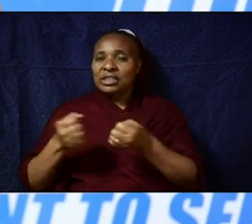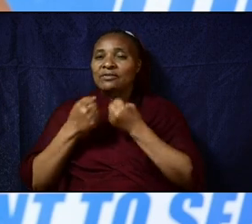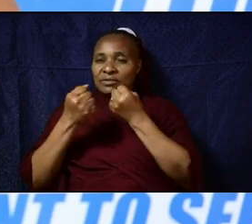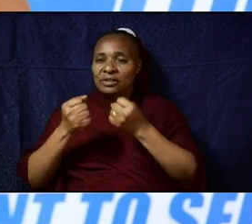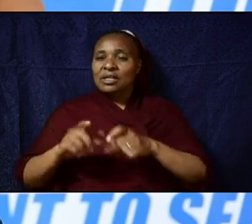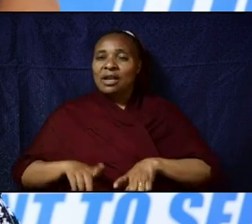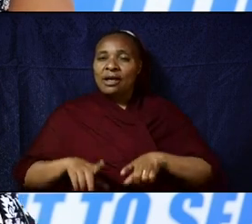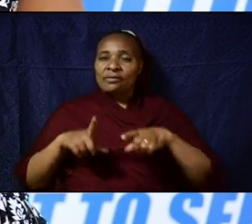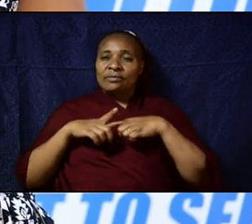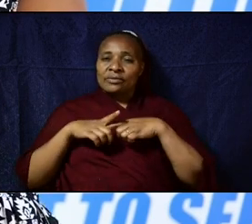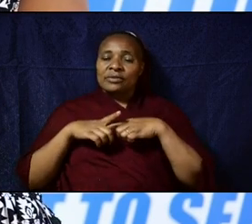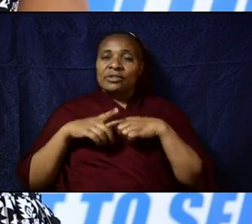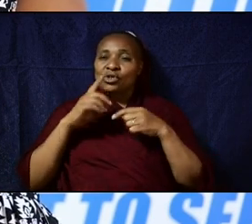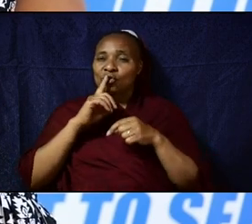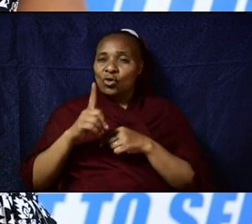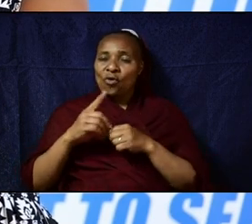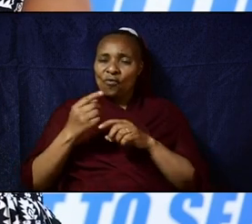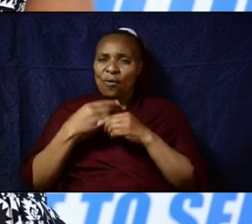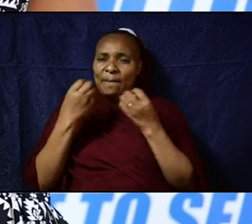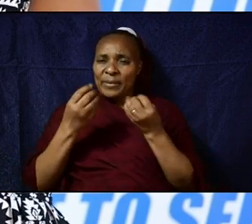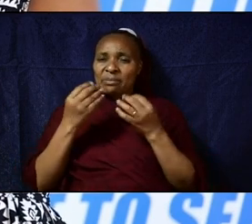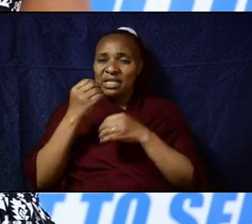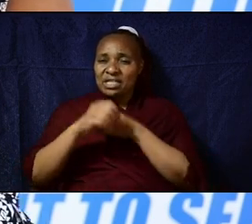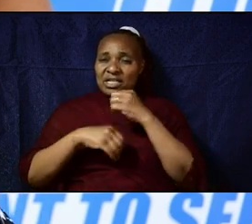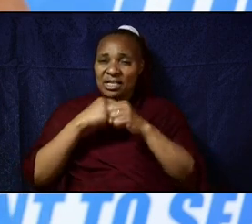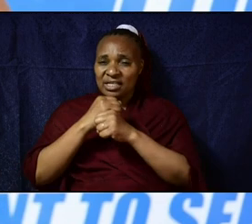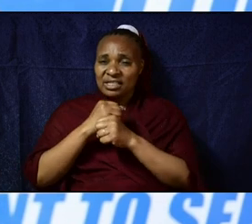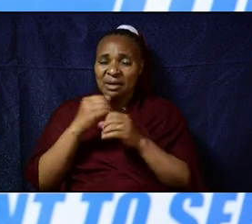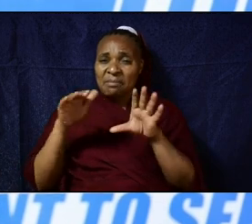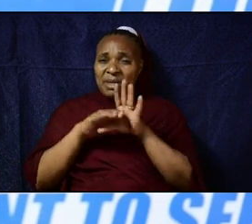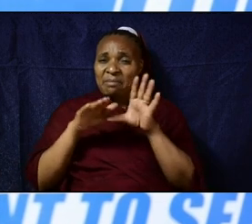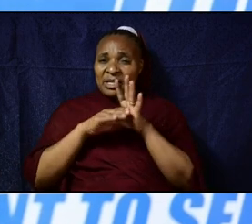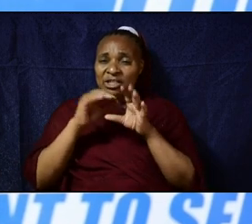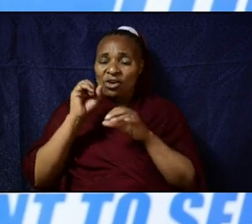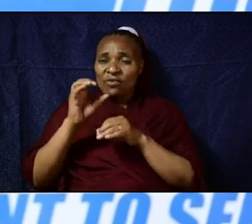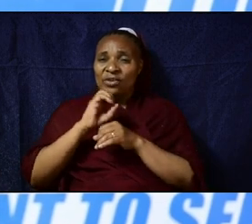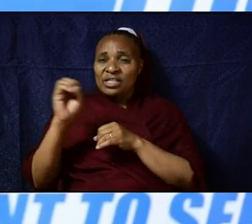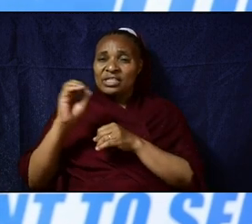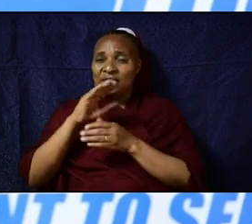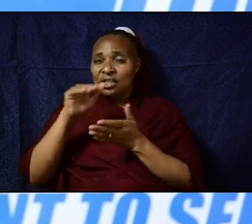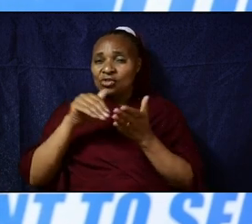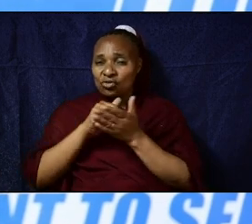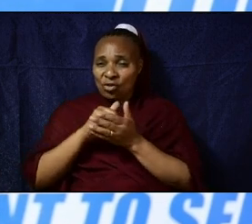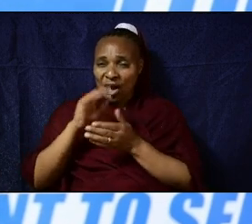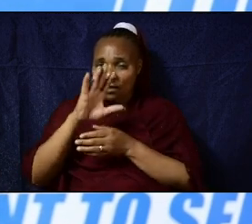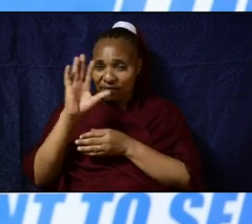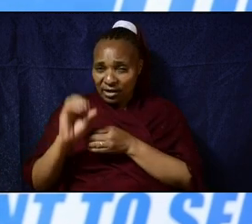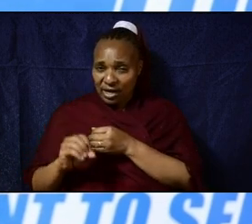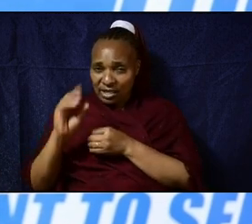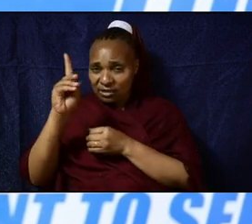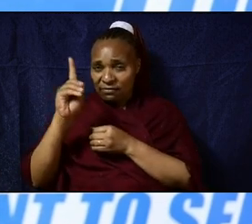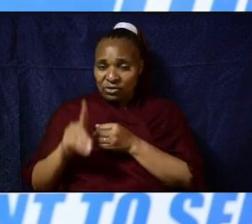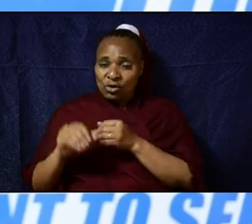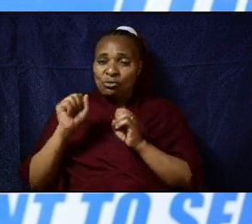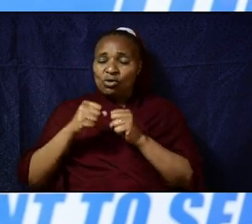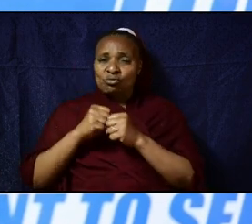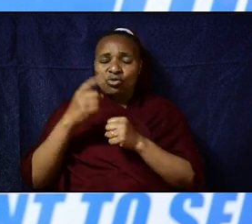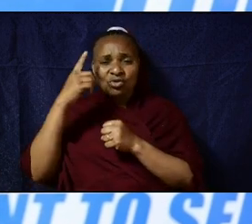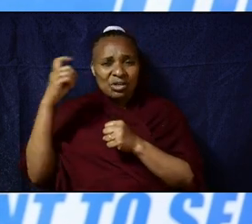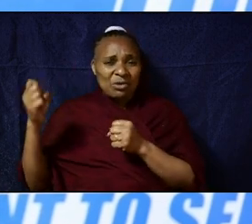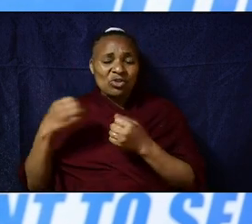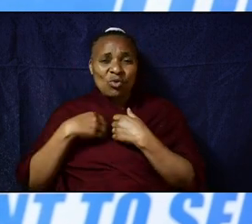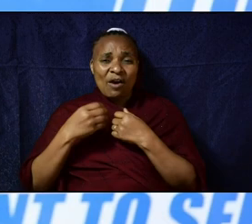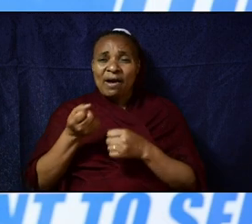Lives. So for many years, members of the East Central Africa Division were dreaming to have a medical school